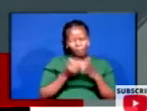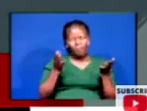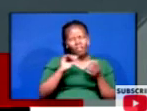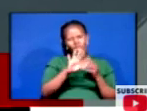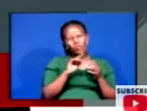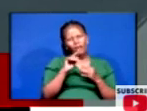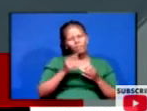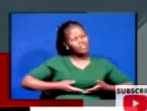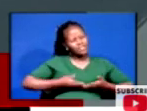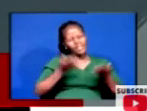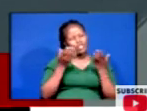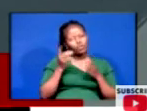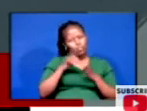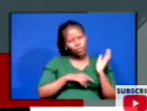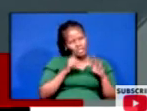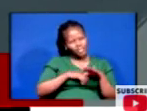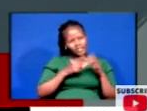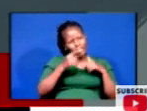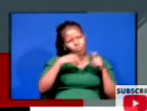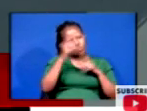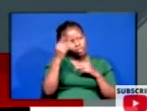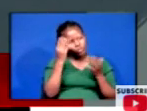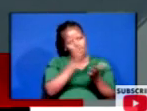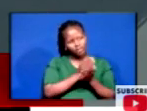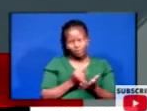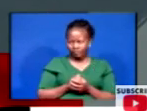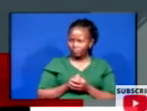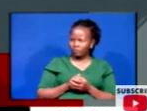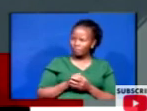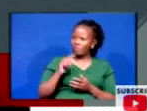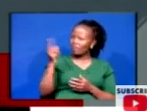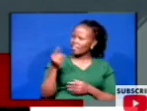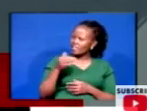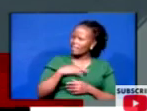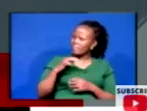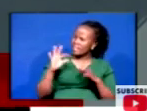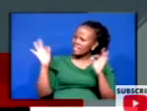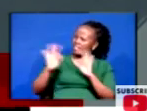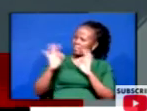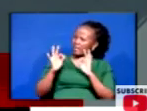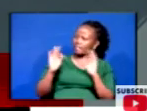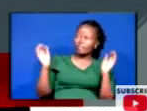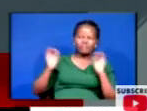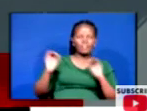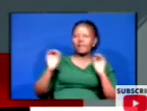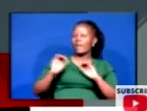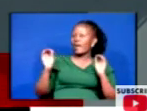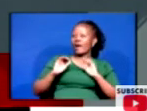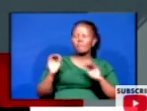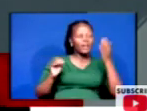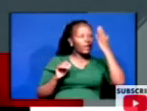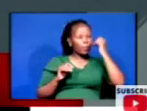once that victory was upheld? First, strangely, I was not surprised. Yes, I saw this